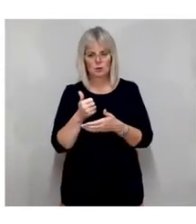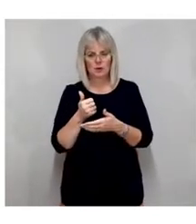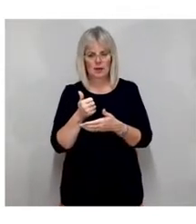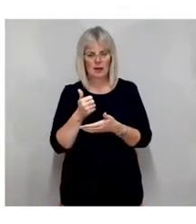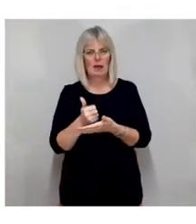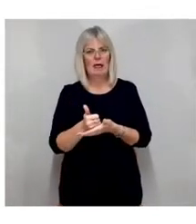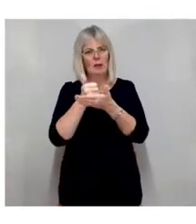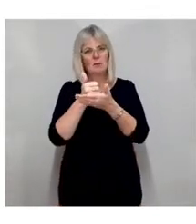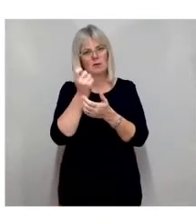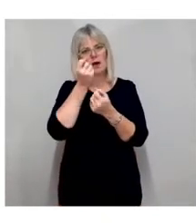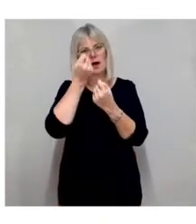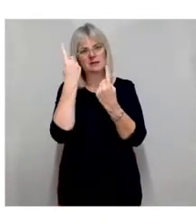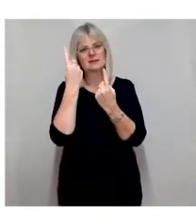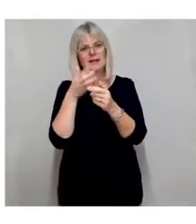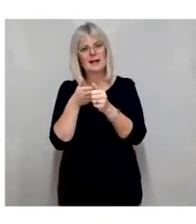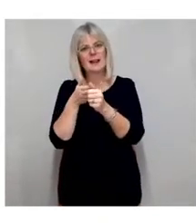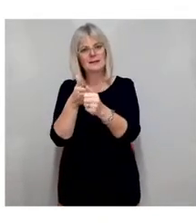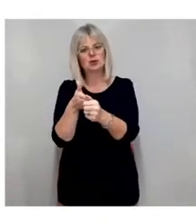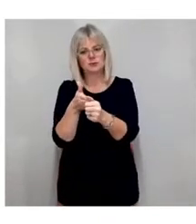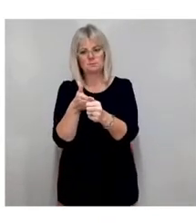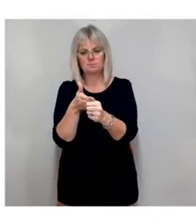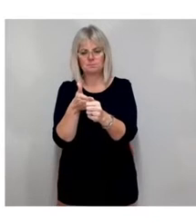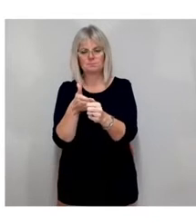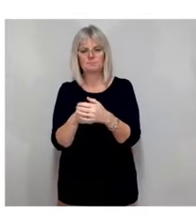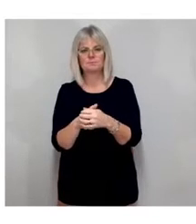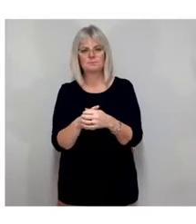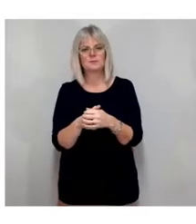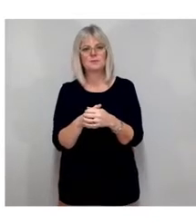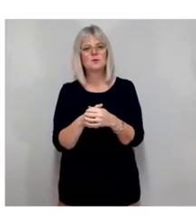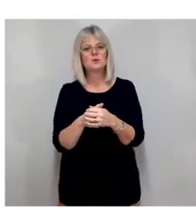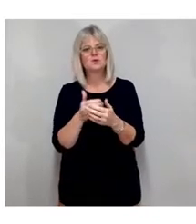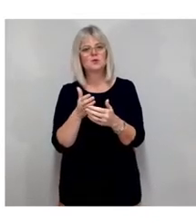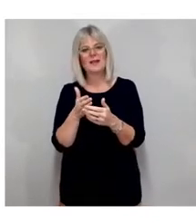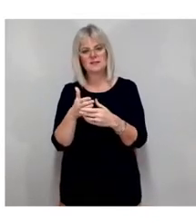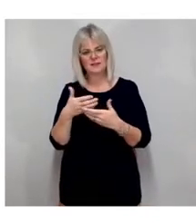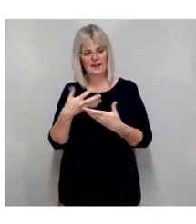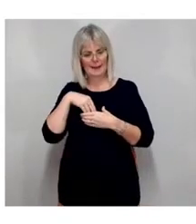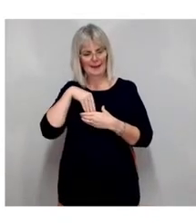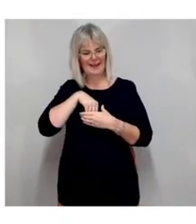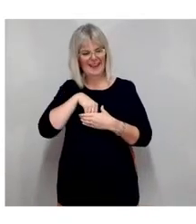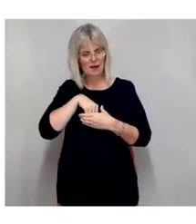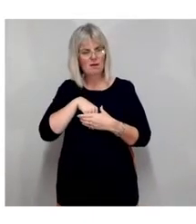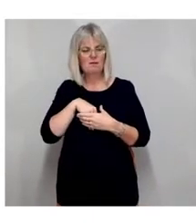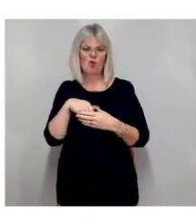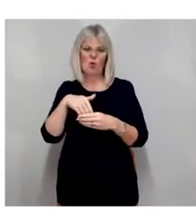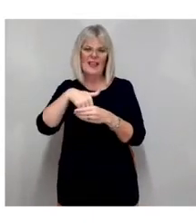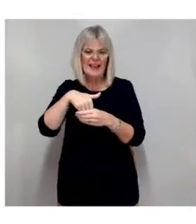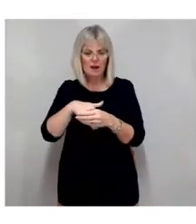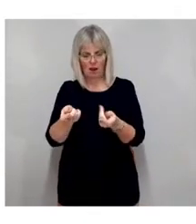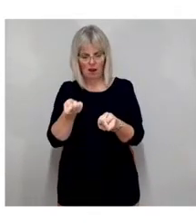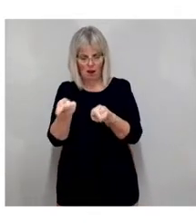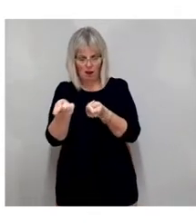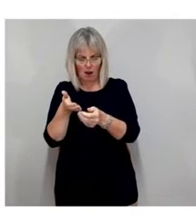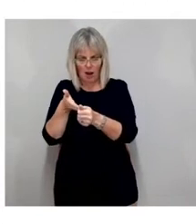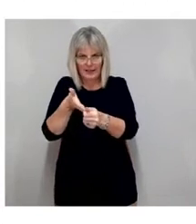is very simple. It's the inner game of leadership and the outer game of leadership. And the inner game is all about a sense of purpose